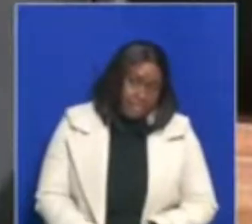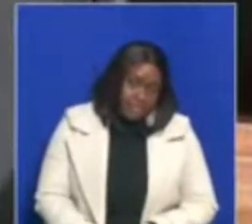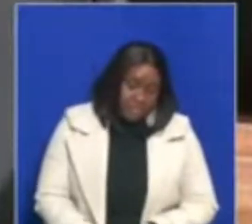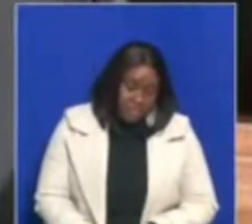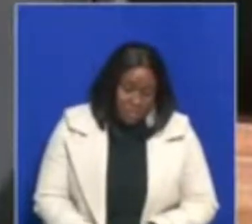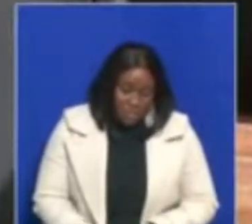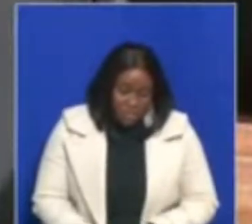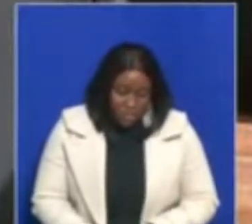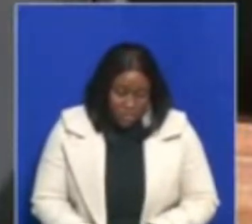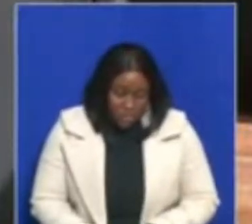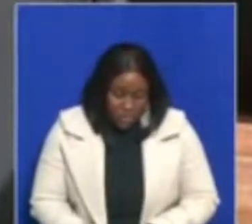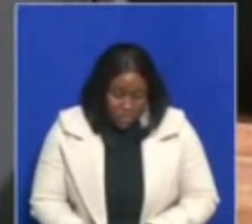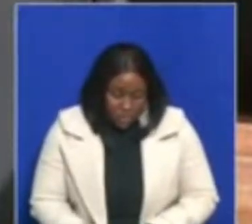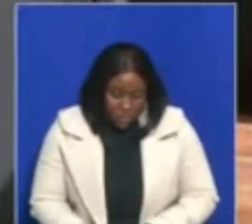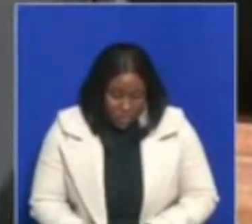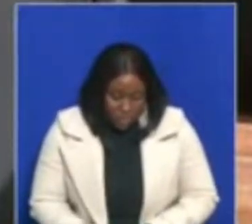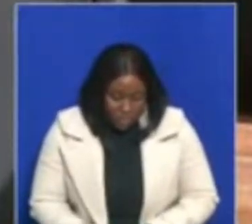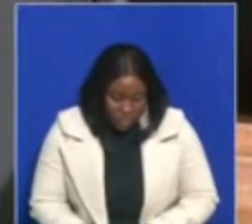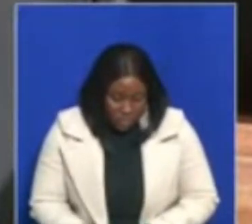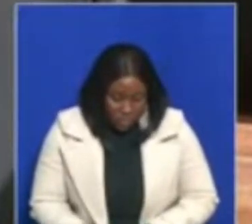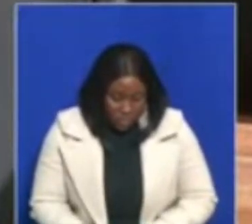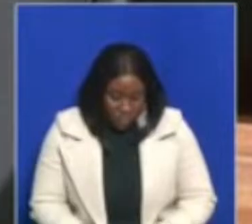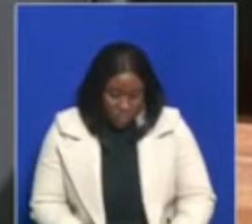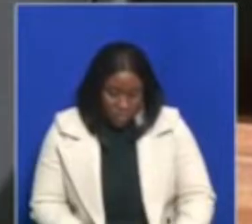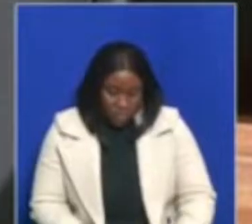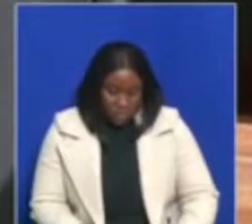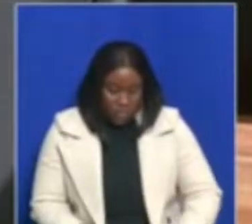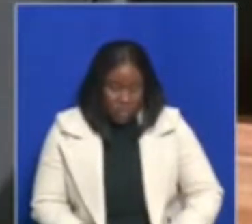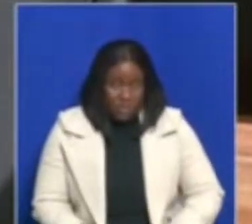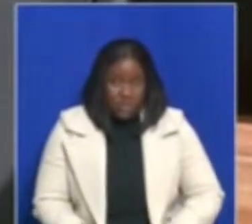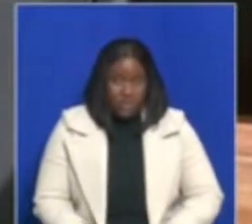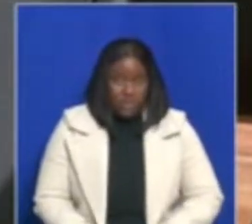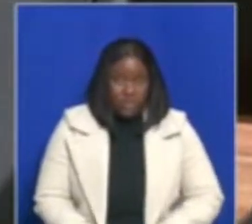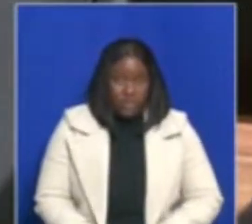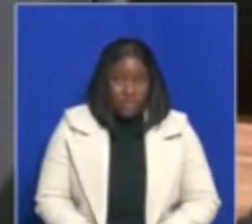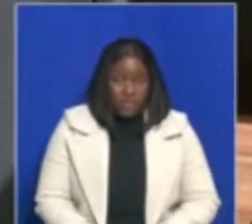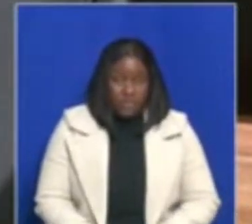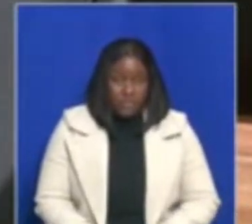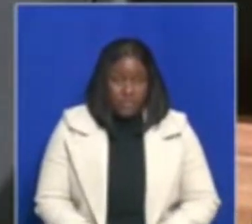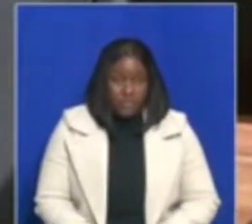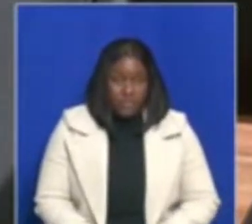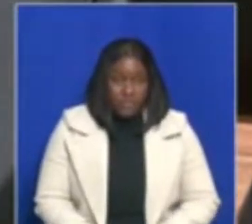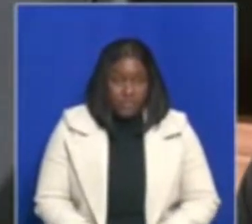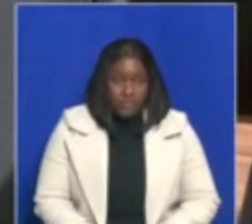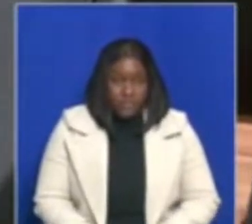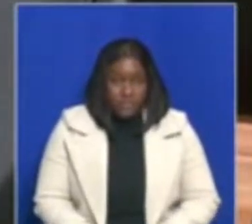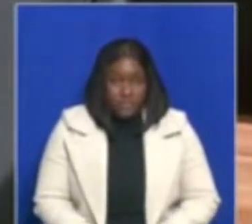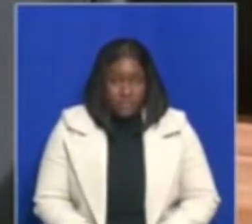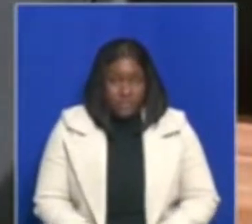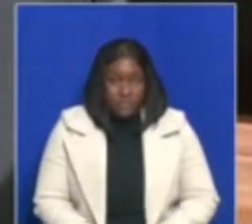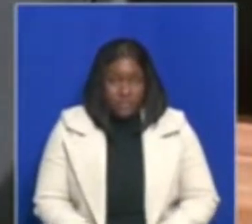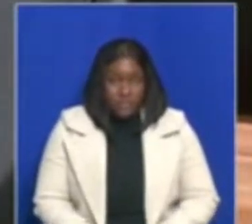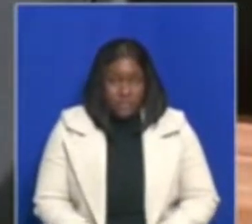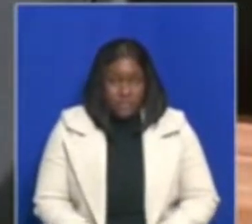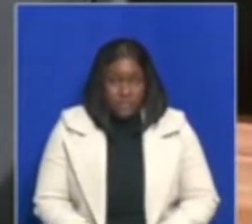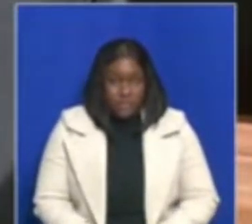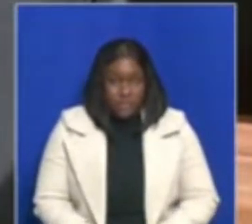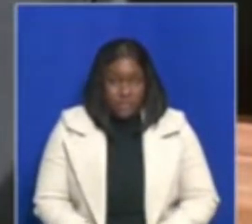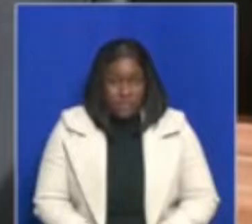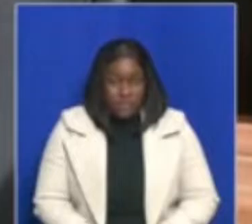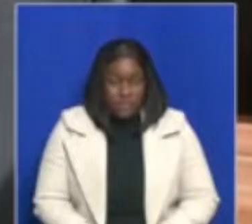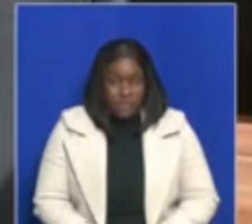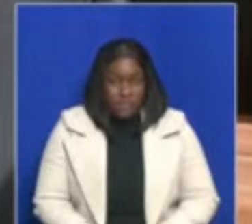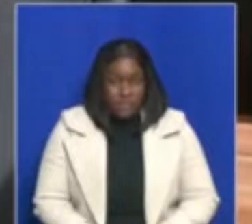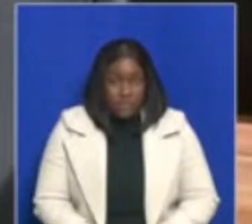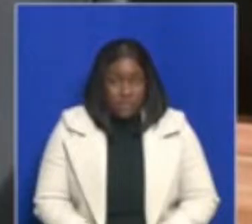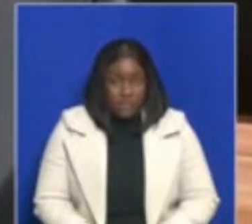And from my understanding of your answer to Commissioner Baloy, none of those cases have yet been